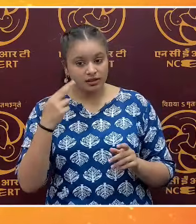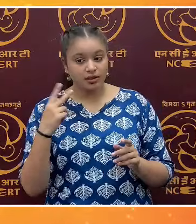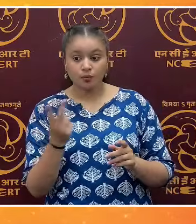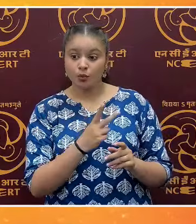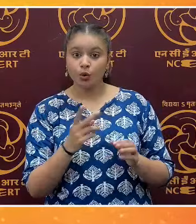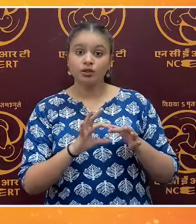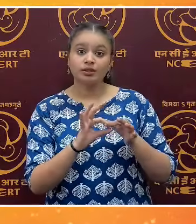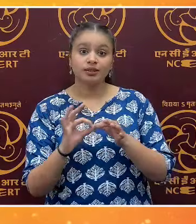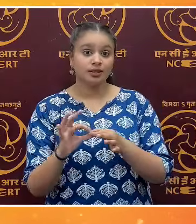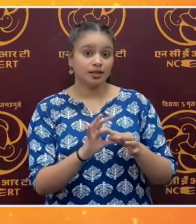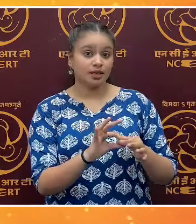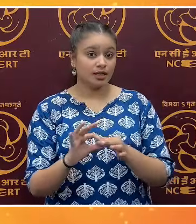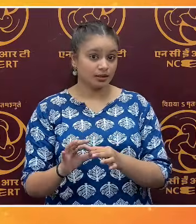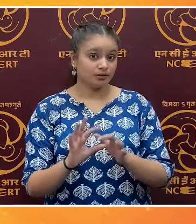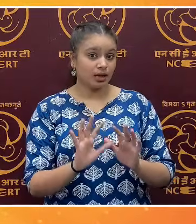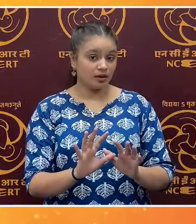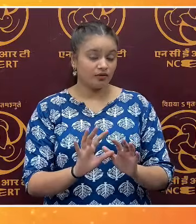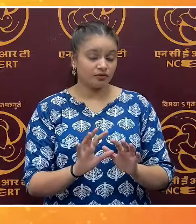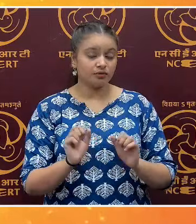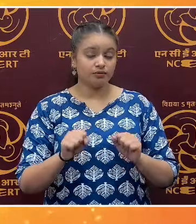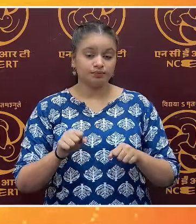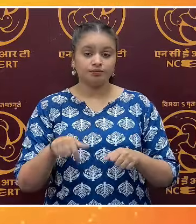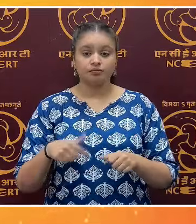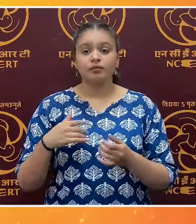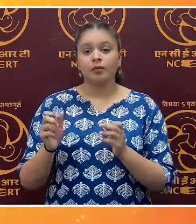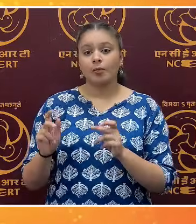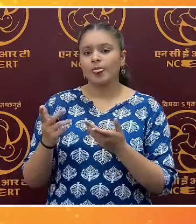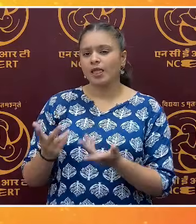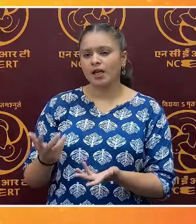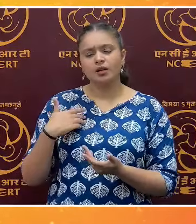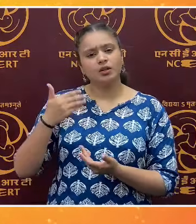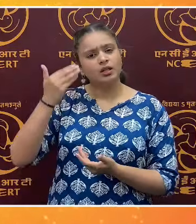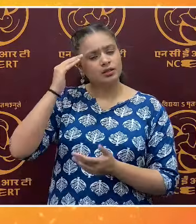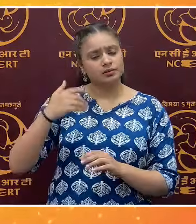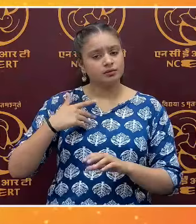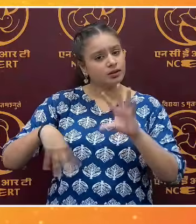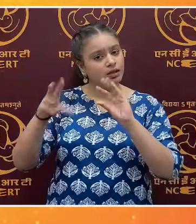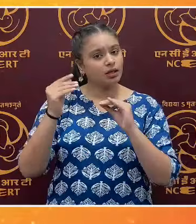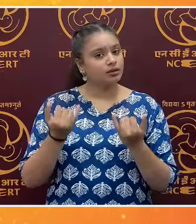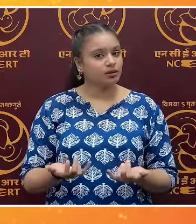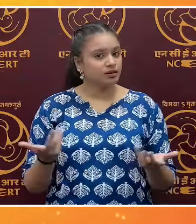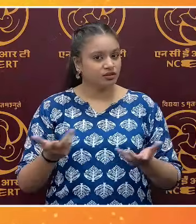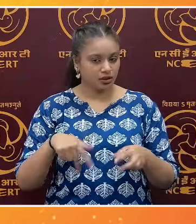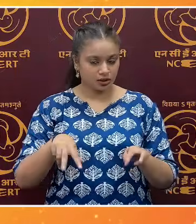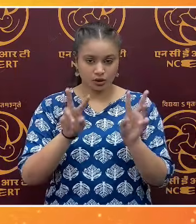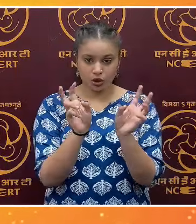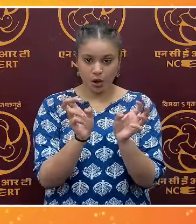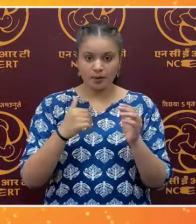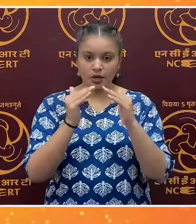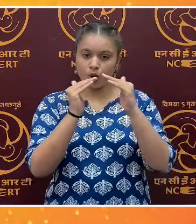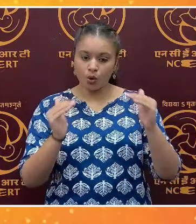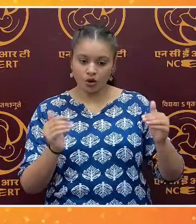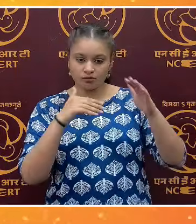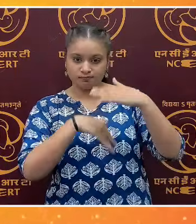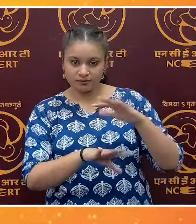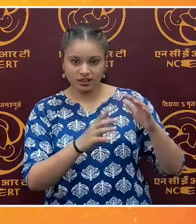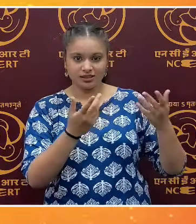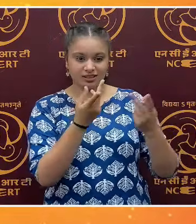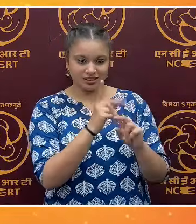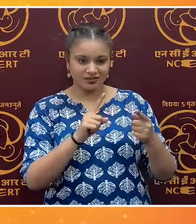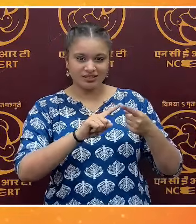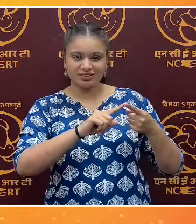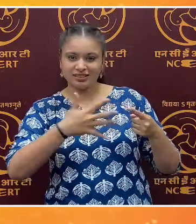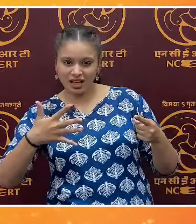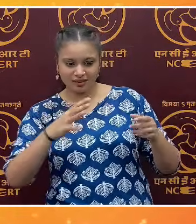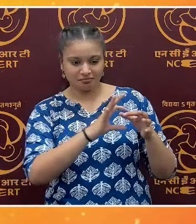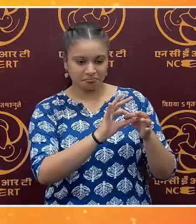other. Okay. And ma'am, now let's try to find out what we're going to learn today. This topic about household circuits. Yes. What